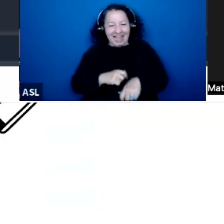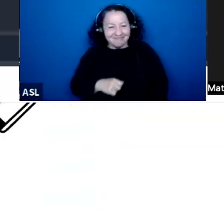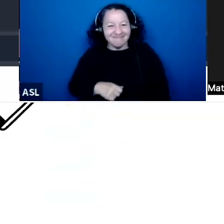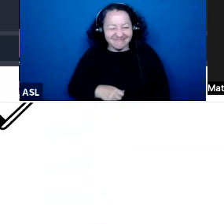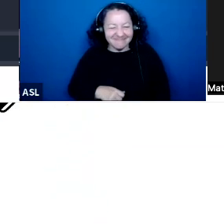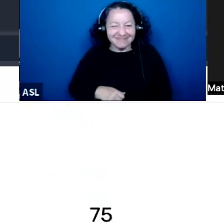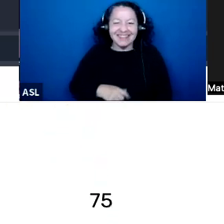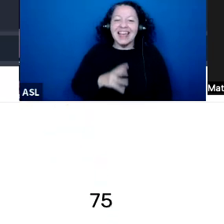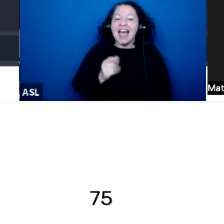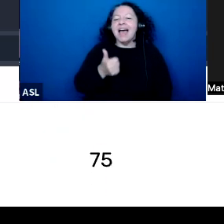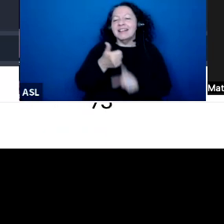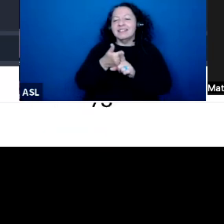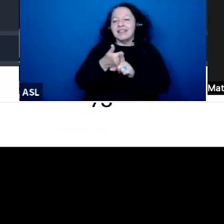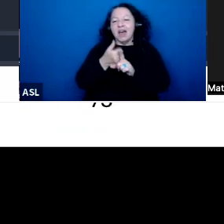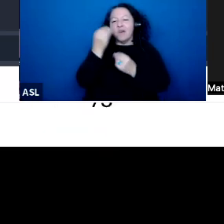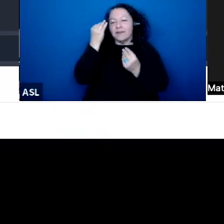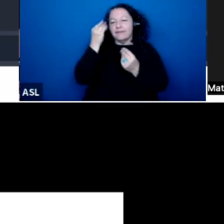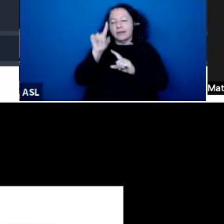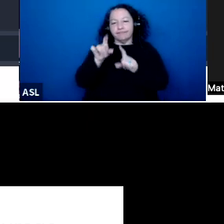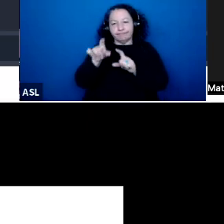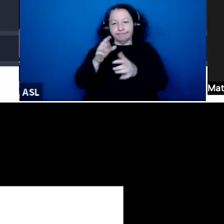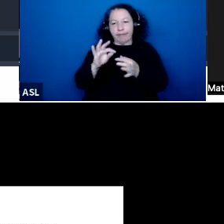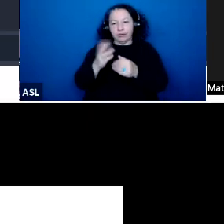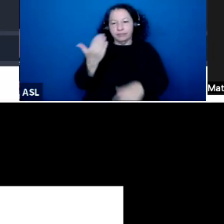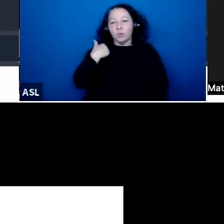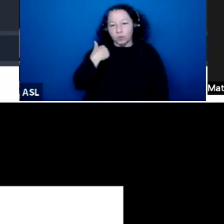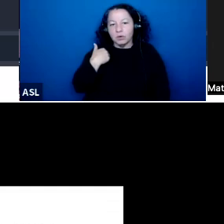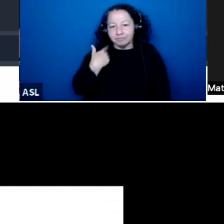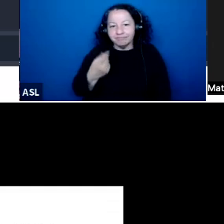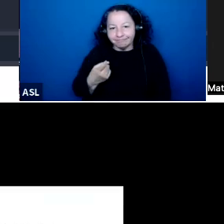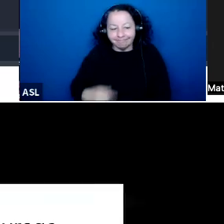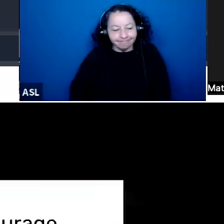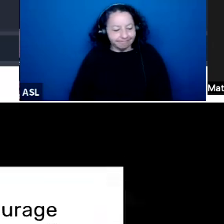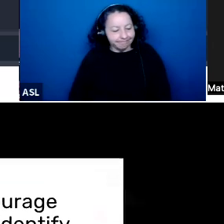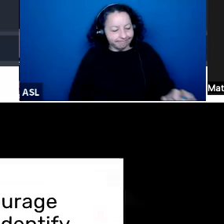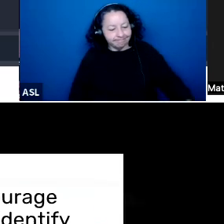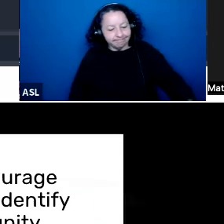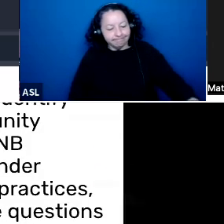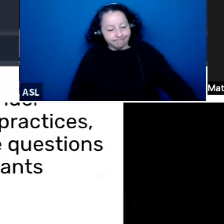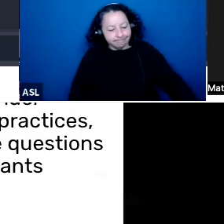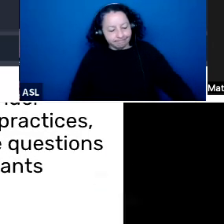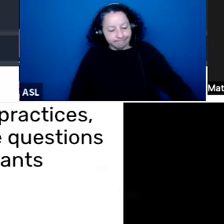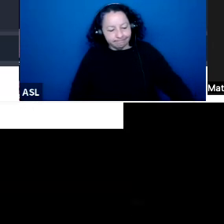time. Yeah. And then here are those self-reflection questions I was mentioning earlier.